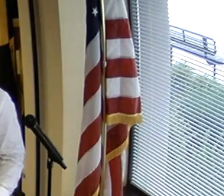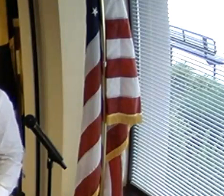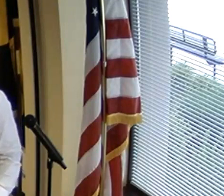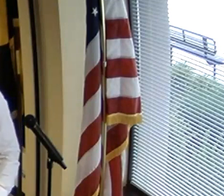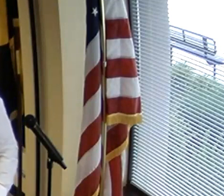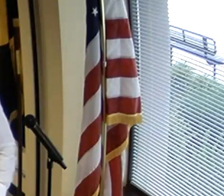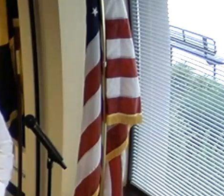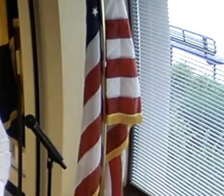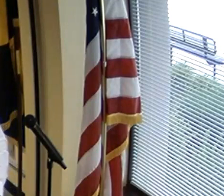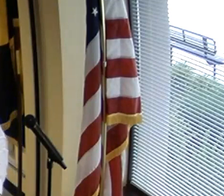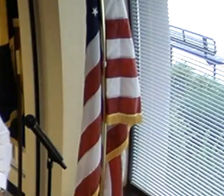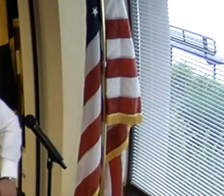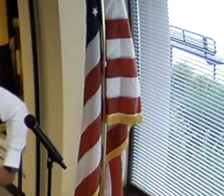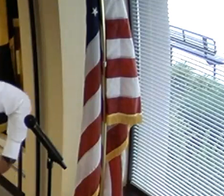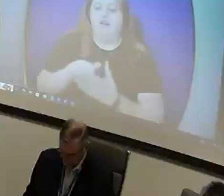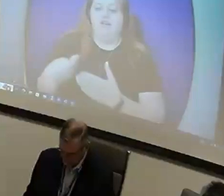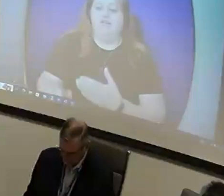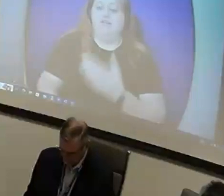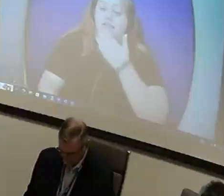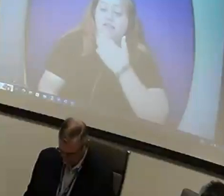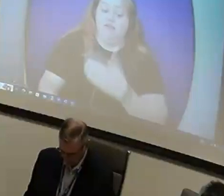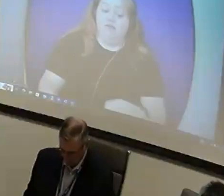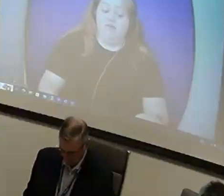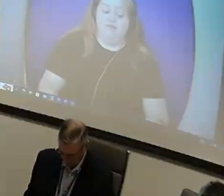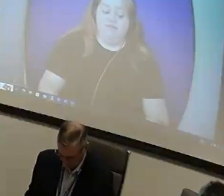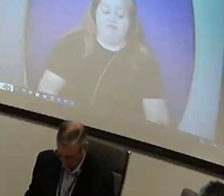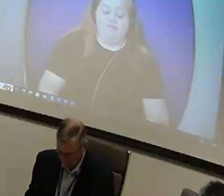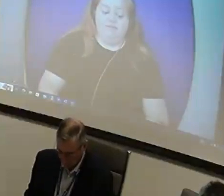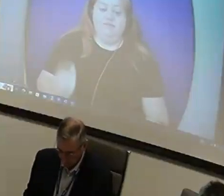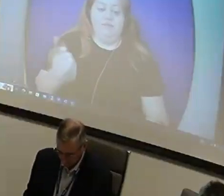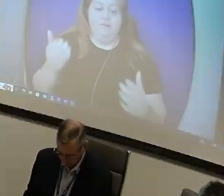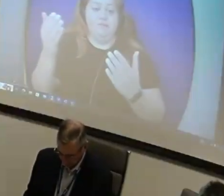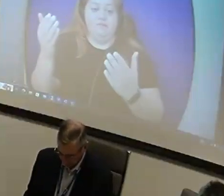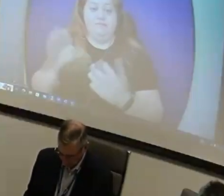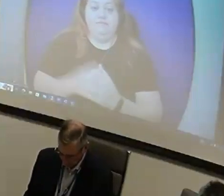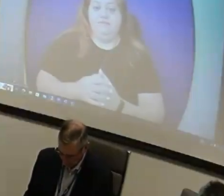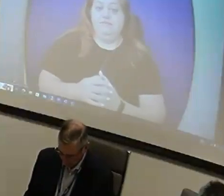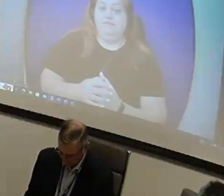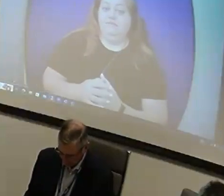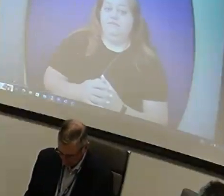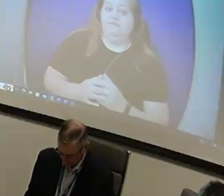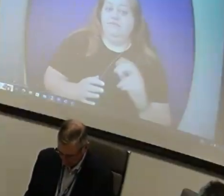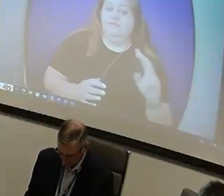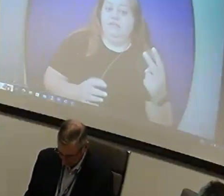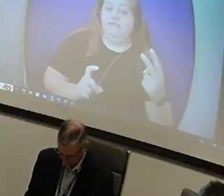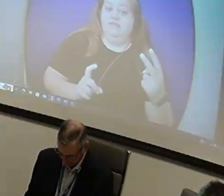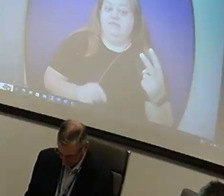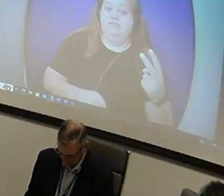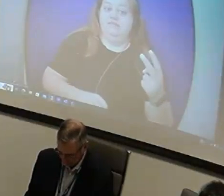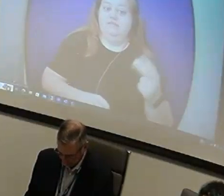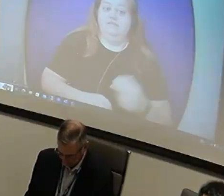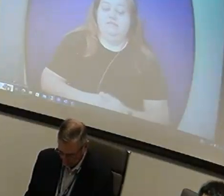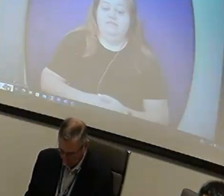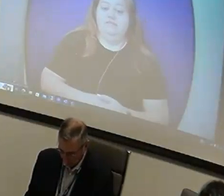$70,784,910. Thank you. May I have a motion? So moved. BJ, is there a second?